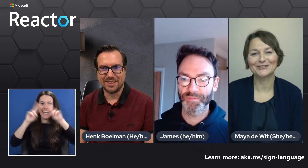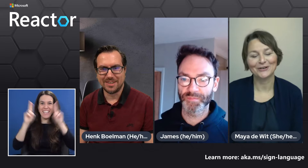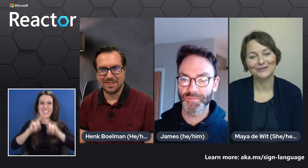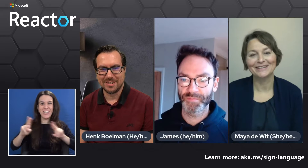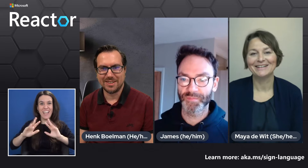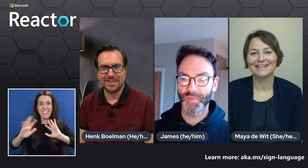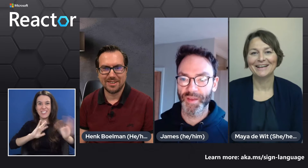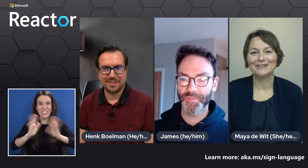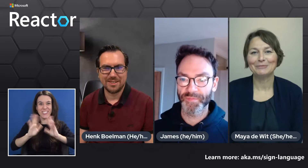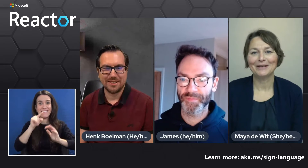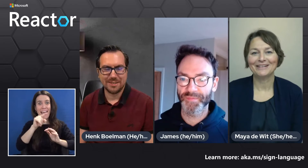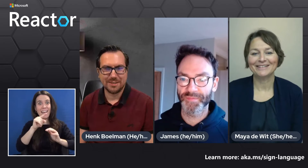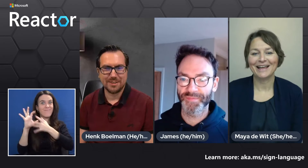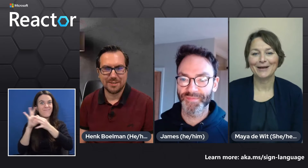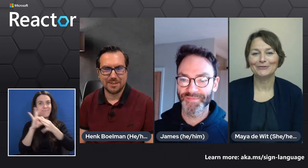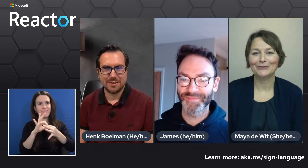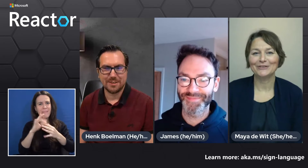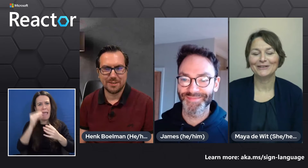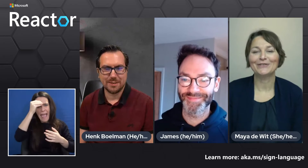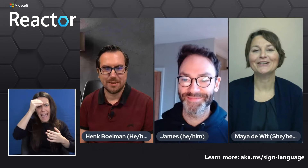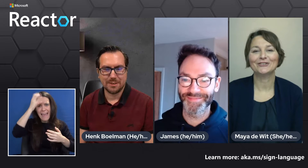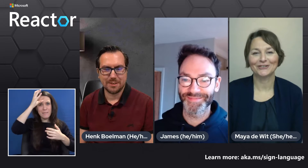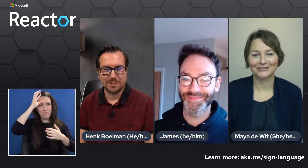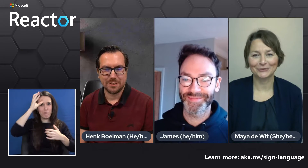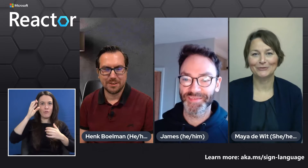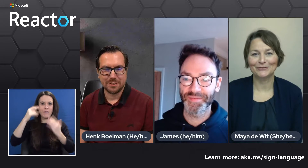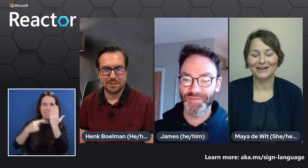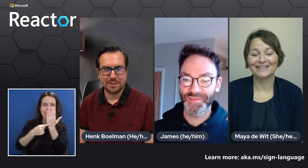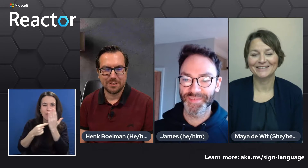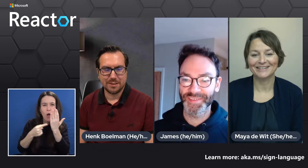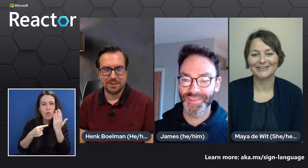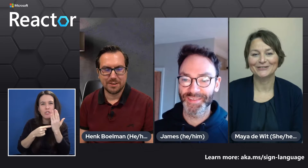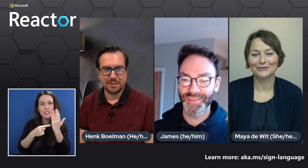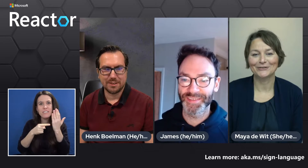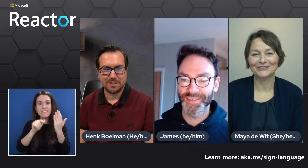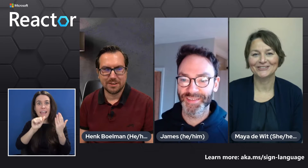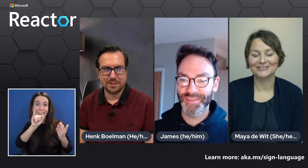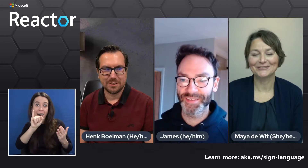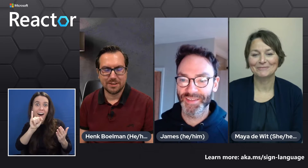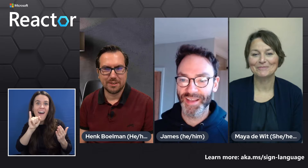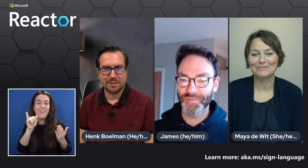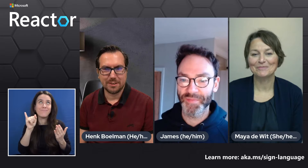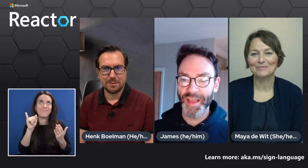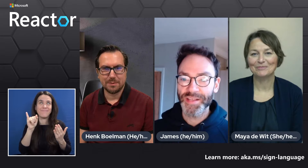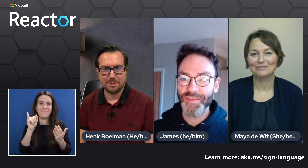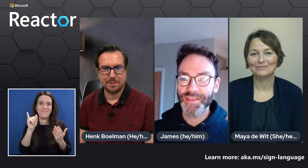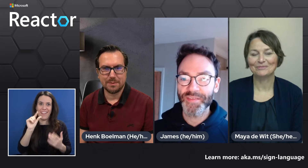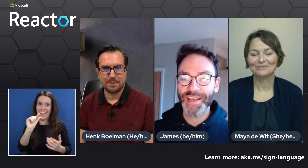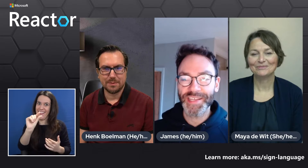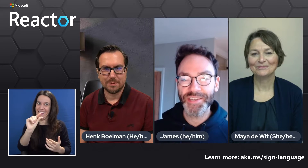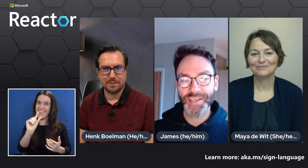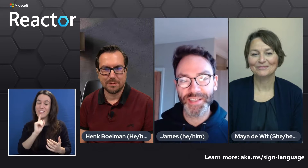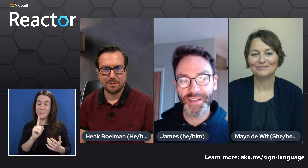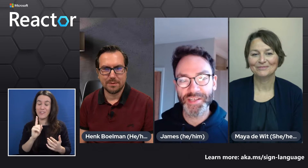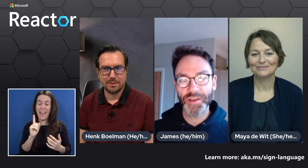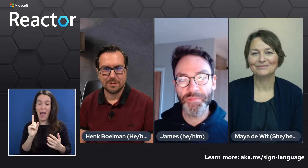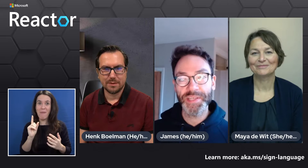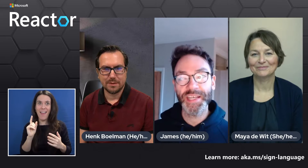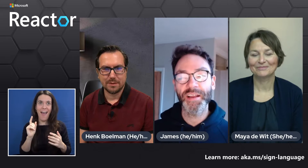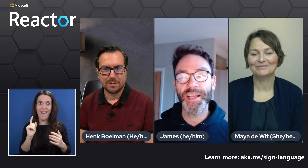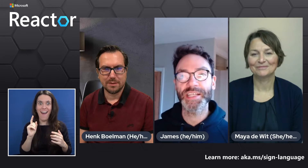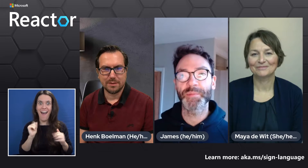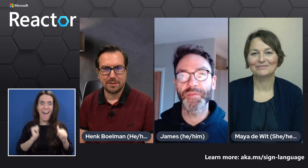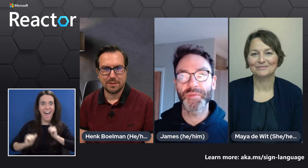online. So it's been an absolute adventure to provide these services. Yeah, so that's interesting.